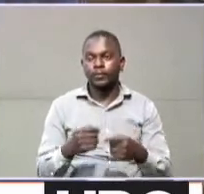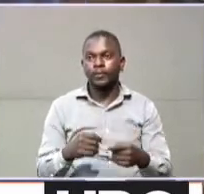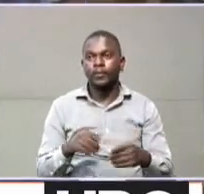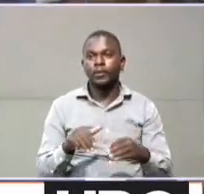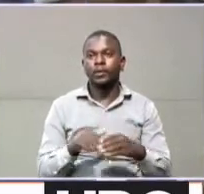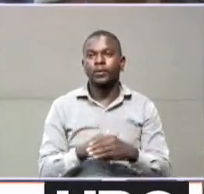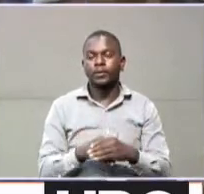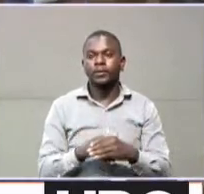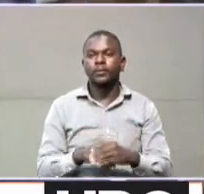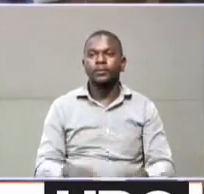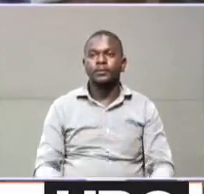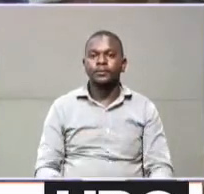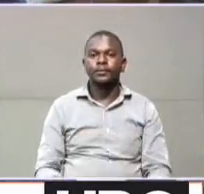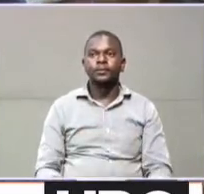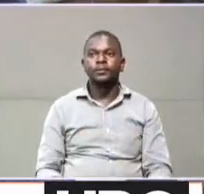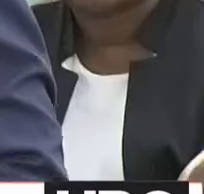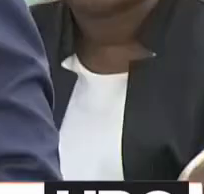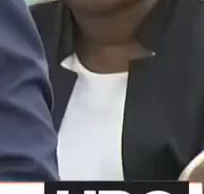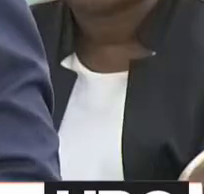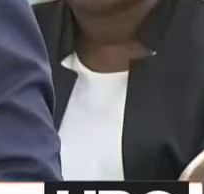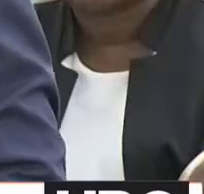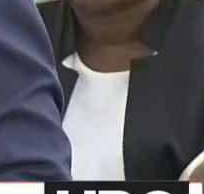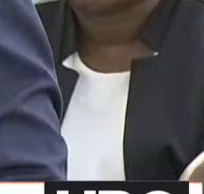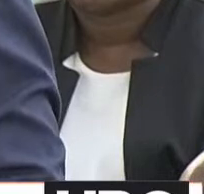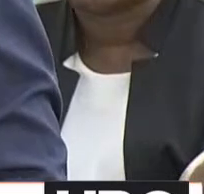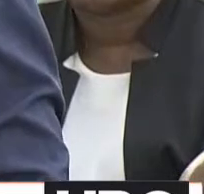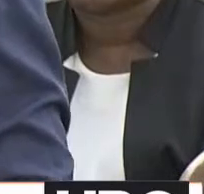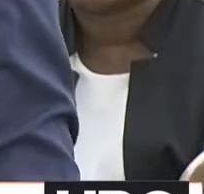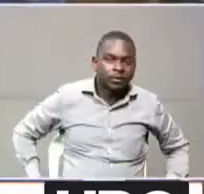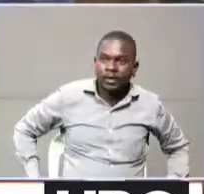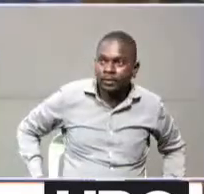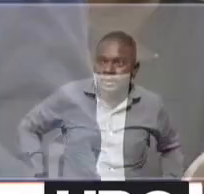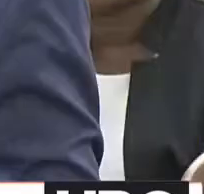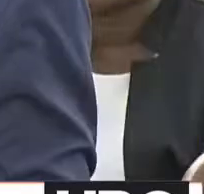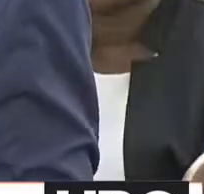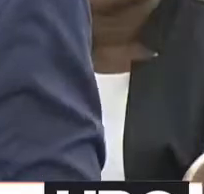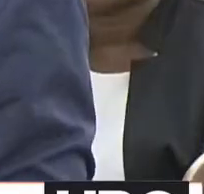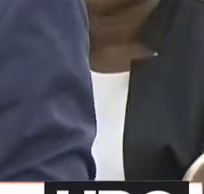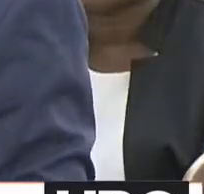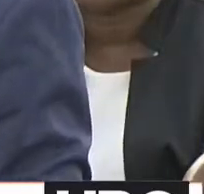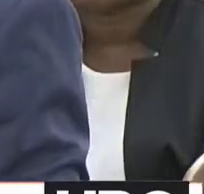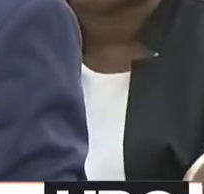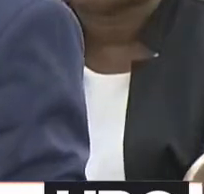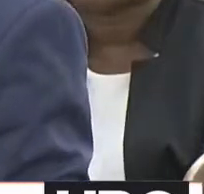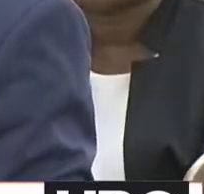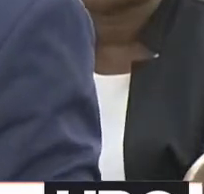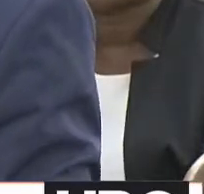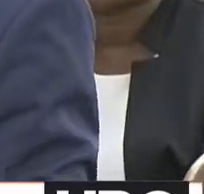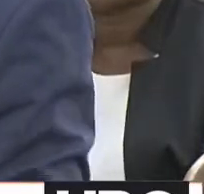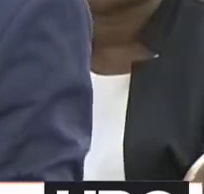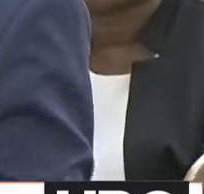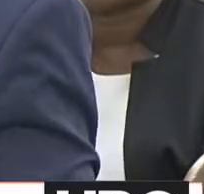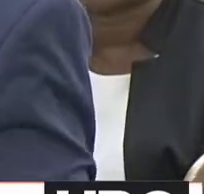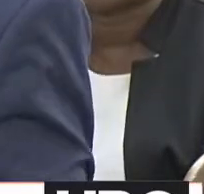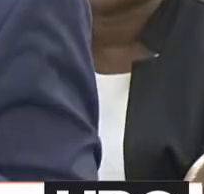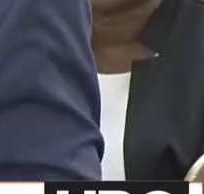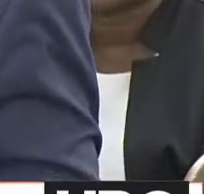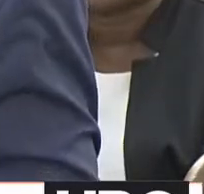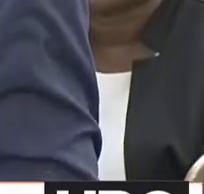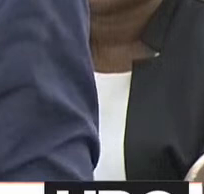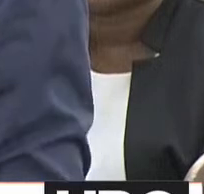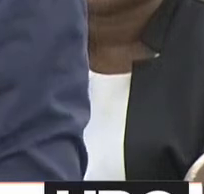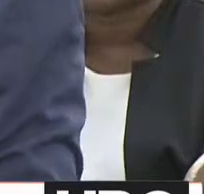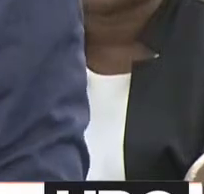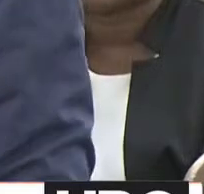concerned or writing about speaker if you are concerted on this matter and i think because parliament was not concerned that's why we have these